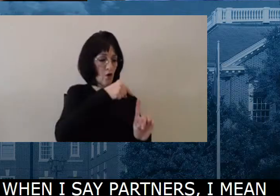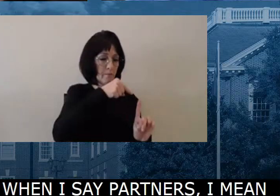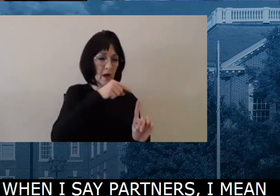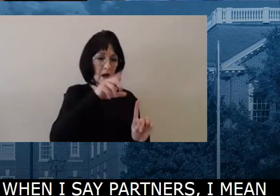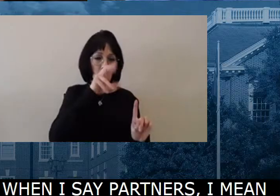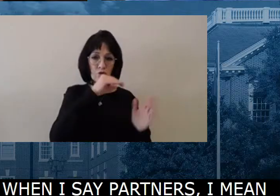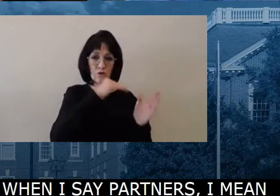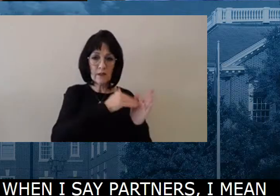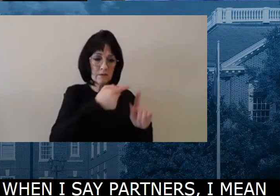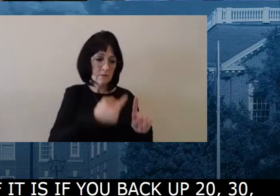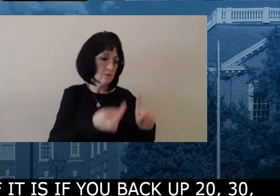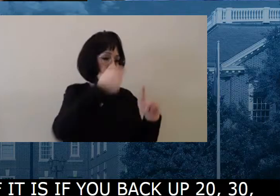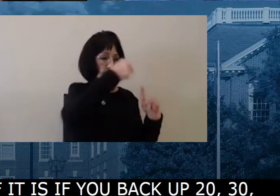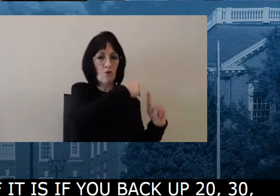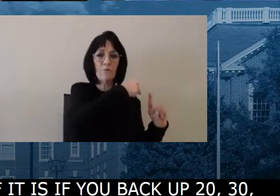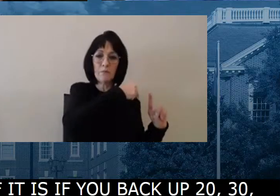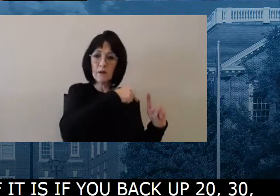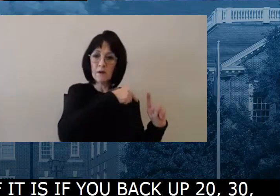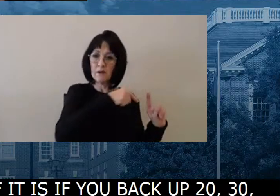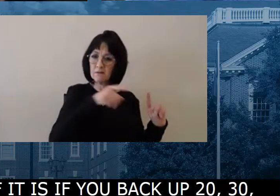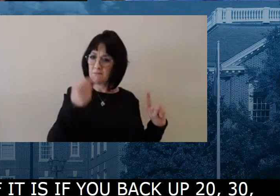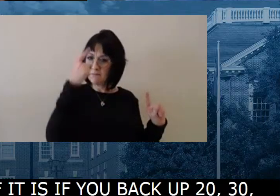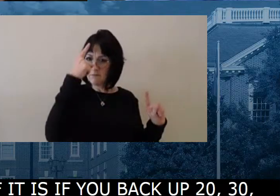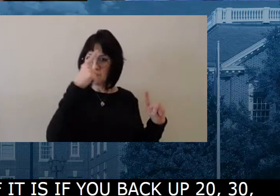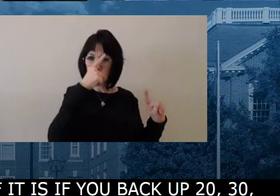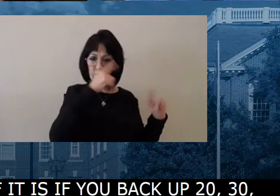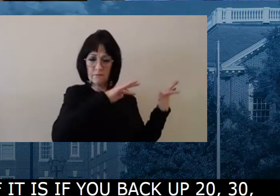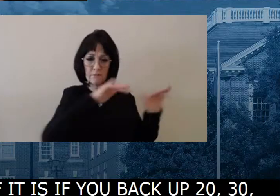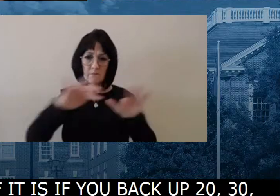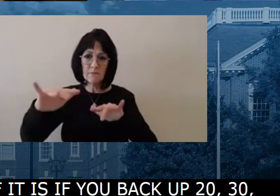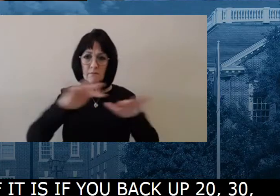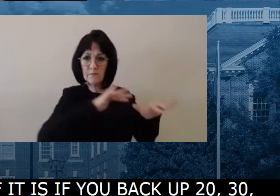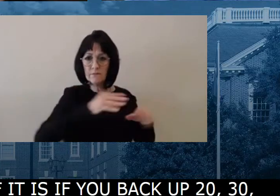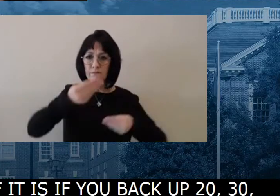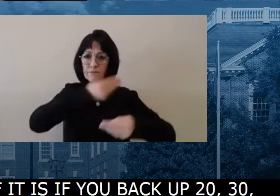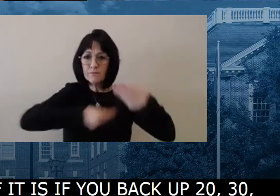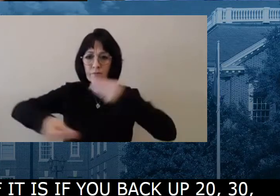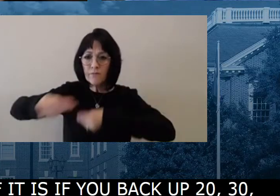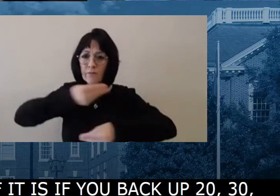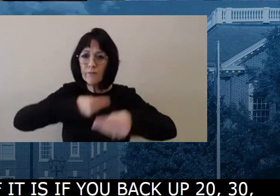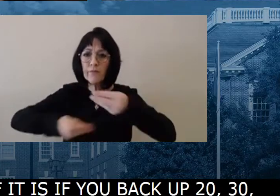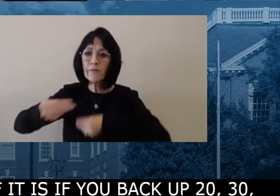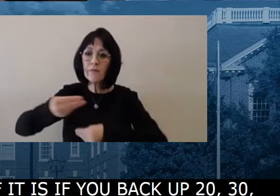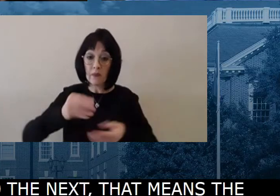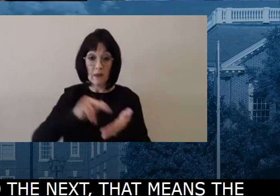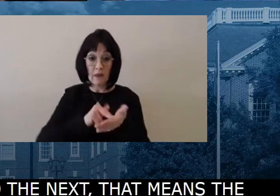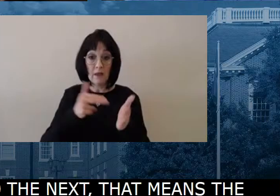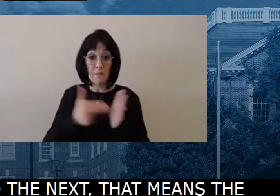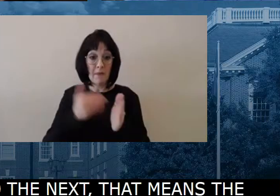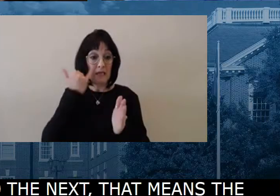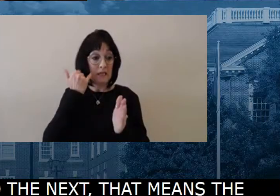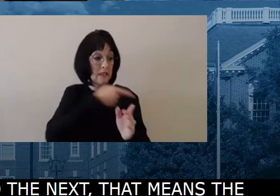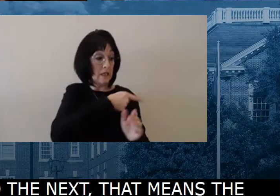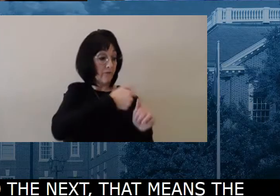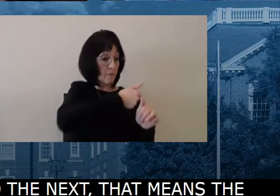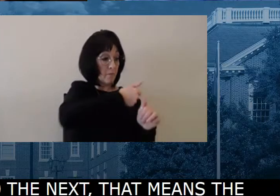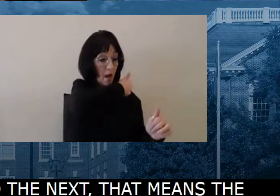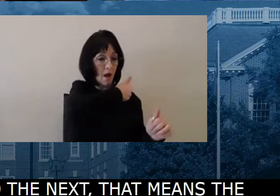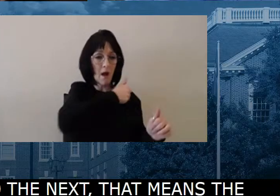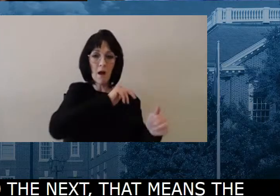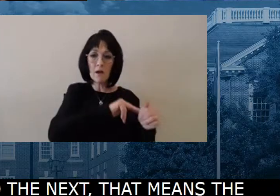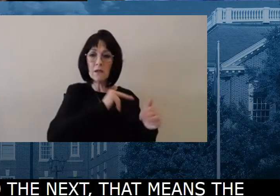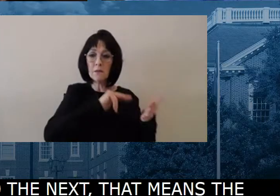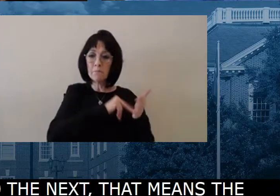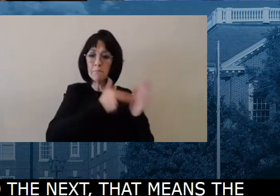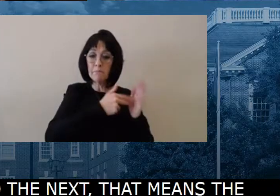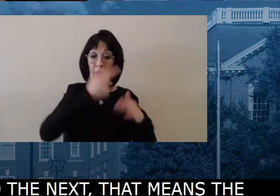to keep up, you've got to double your throughput. And so we did get a little bit of a backup there, which we're going to have to find